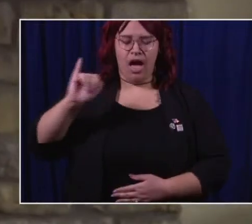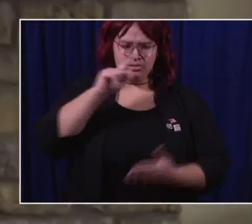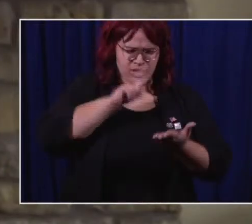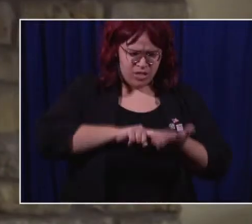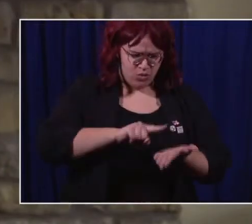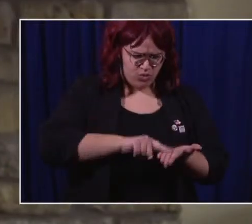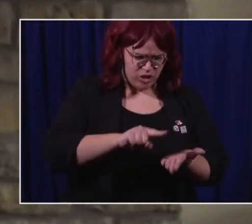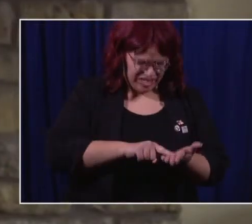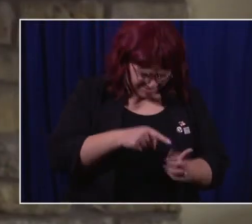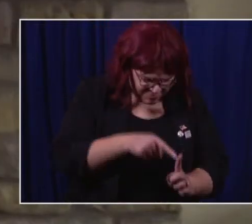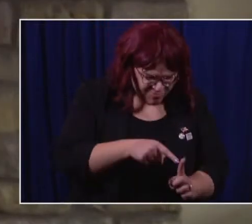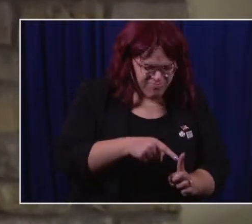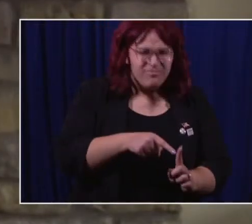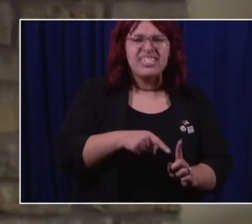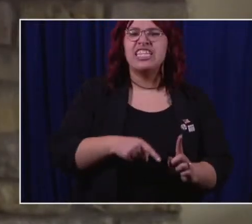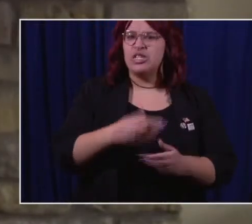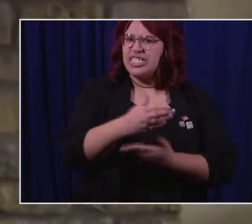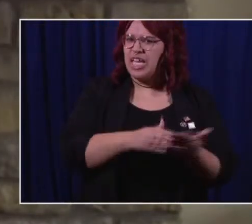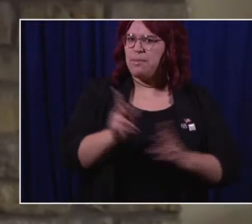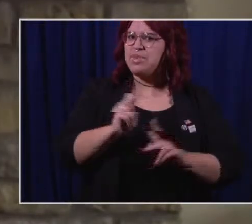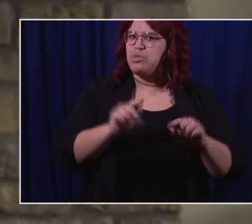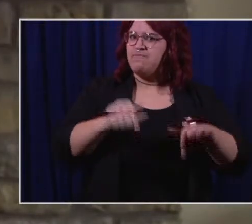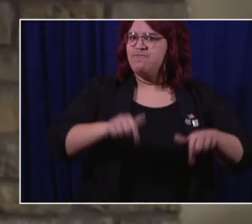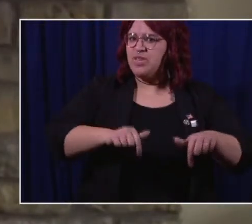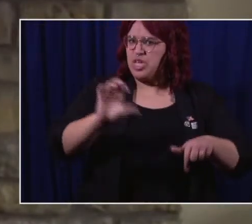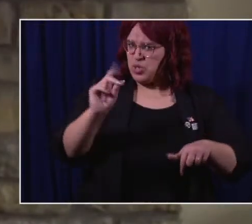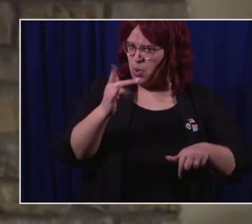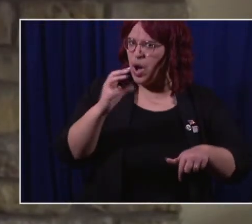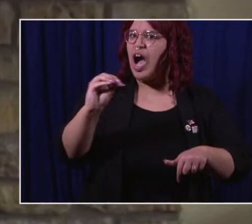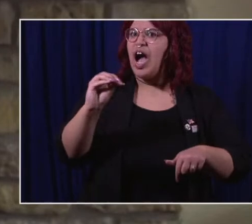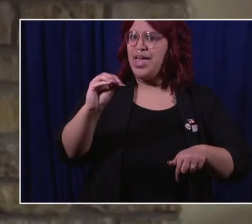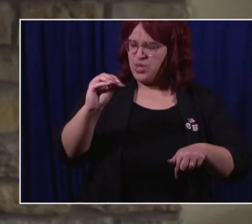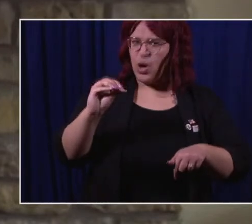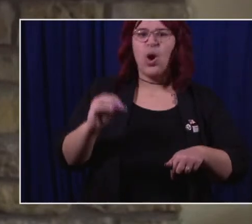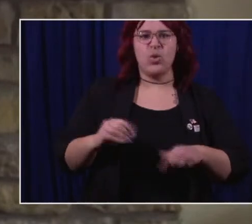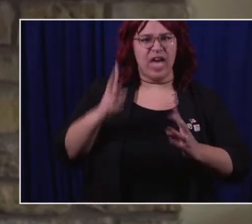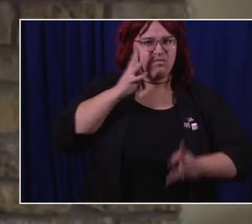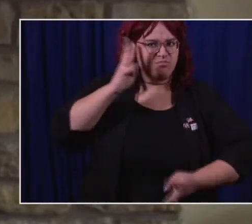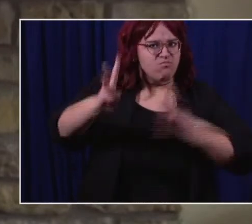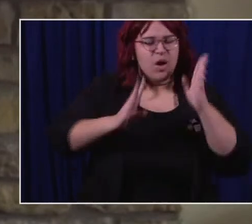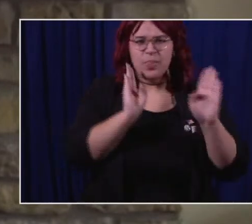early January. Ohio seems to have become a breeding ground for this extremism.